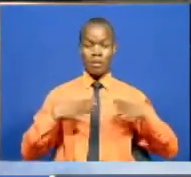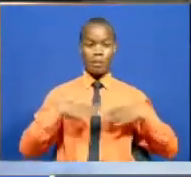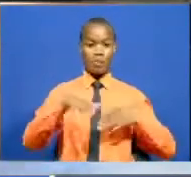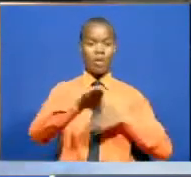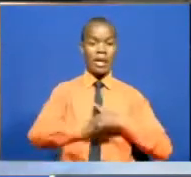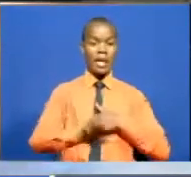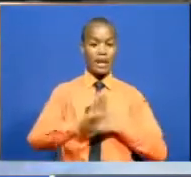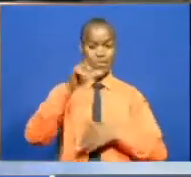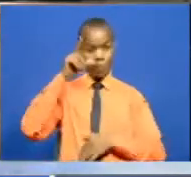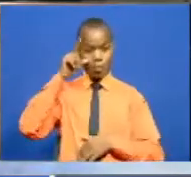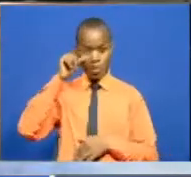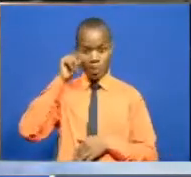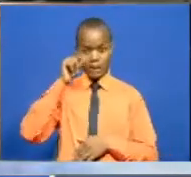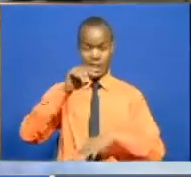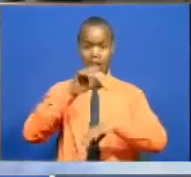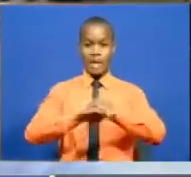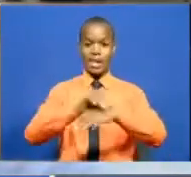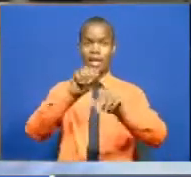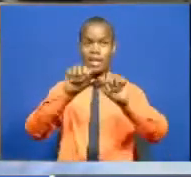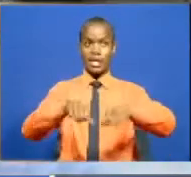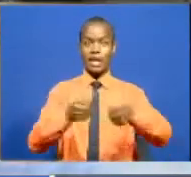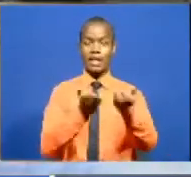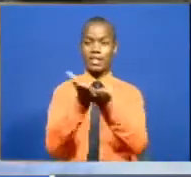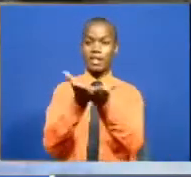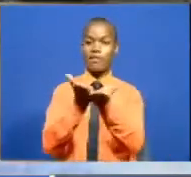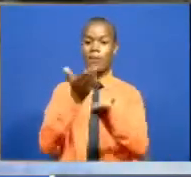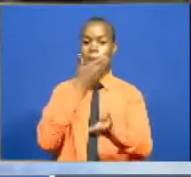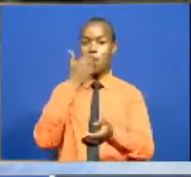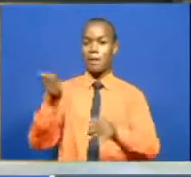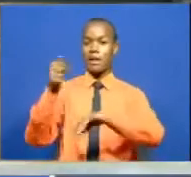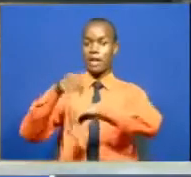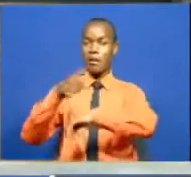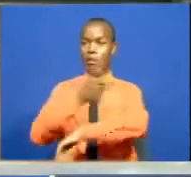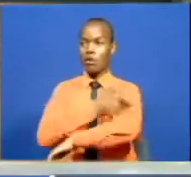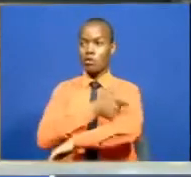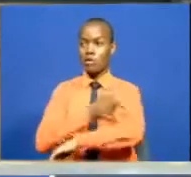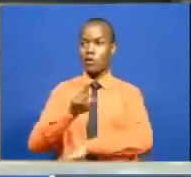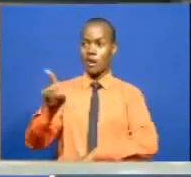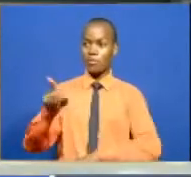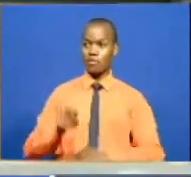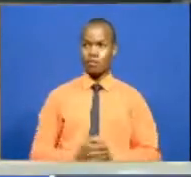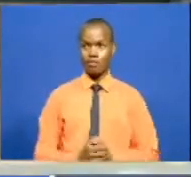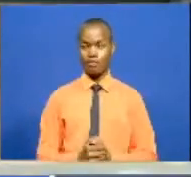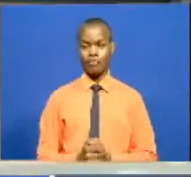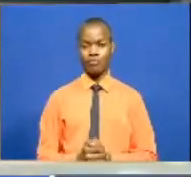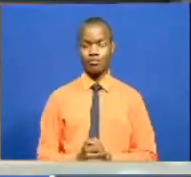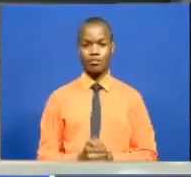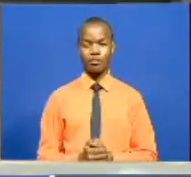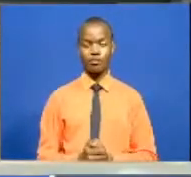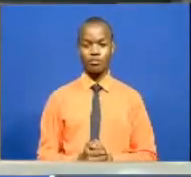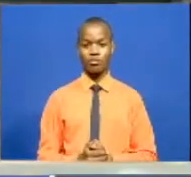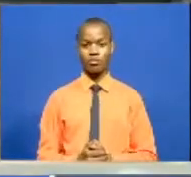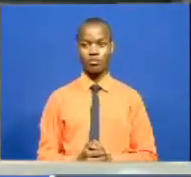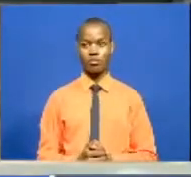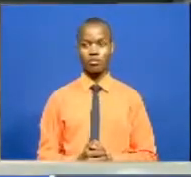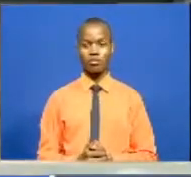get better services here at the Coast General Hospital. Ben Chumba, reporting for Channel One News.